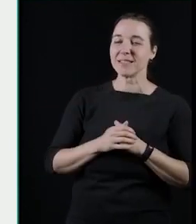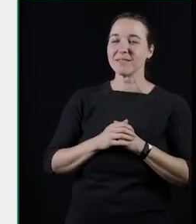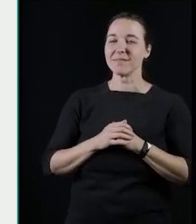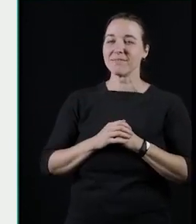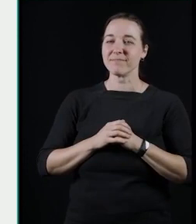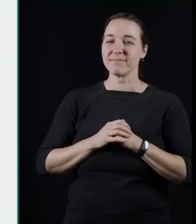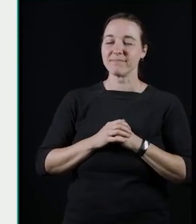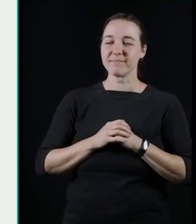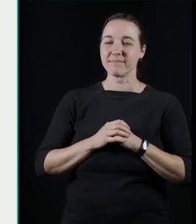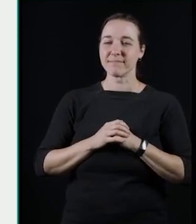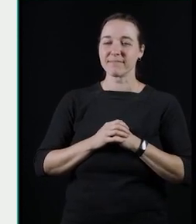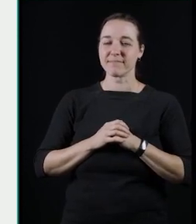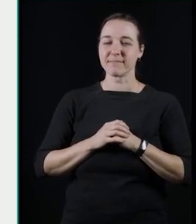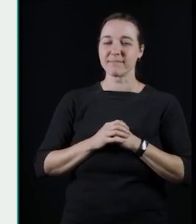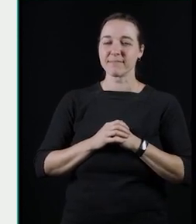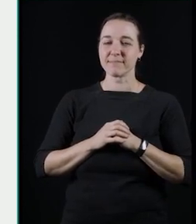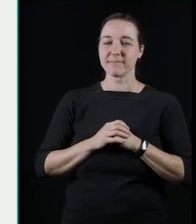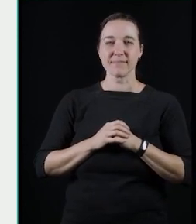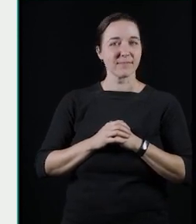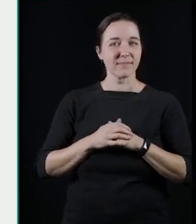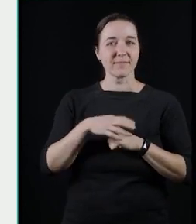Hey guys.